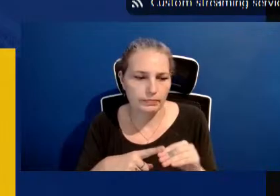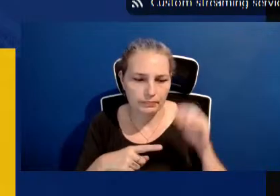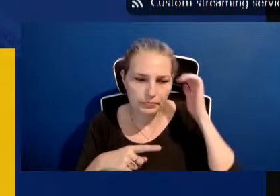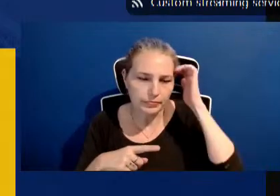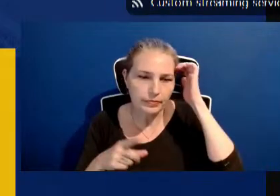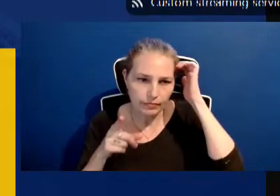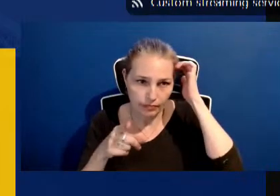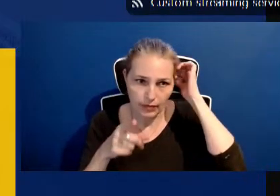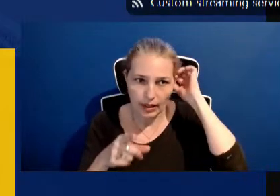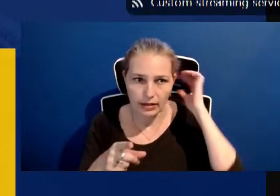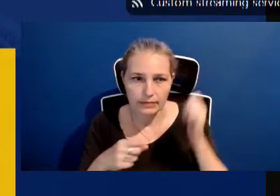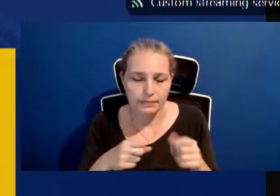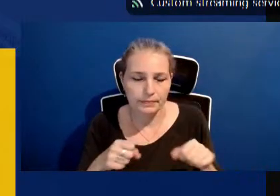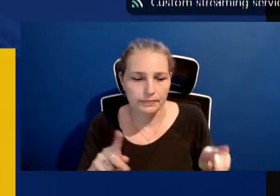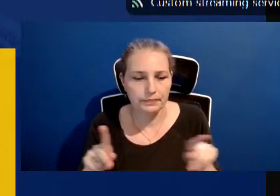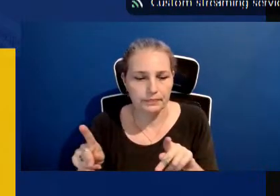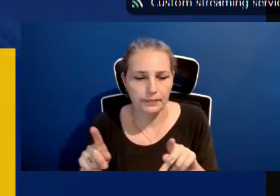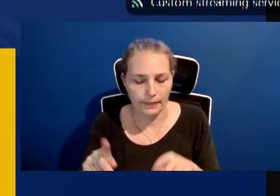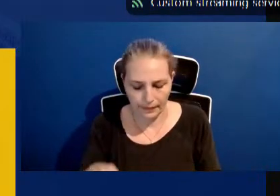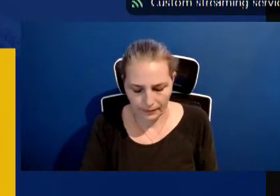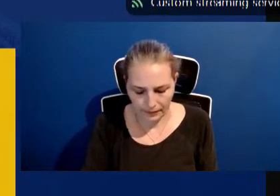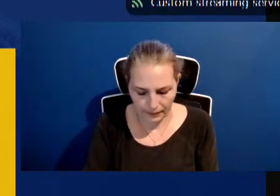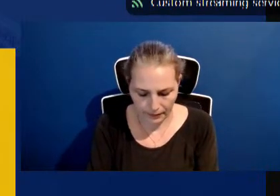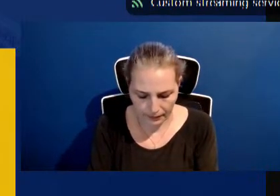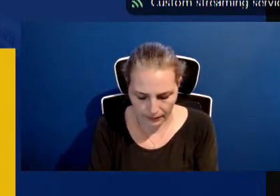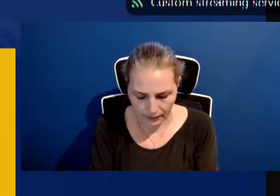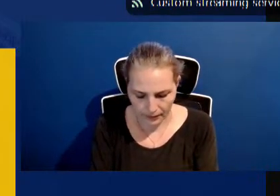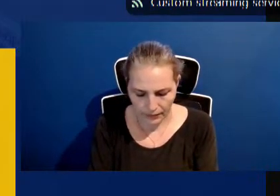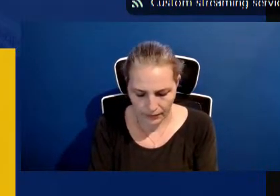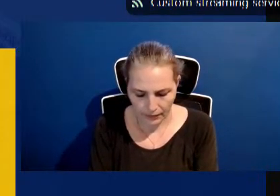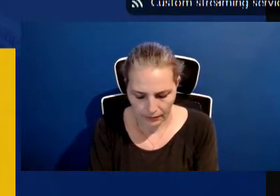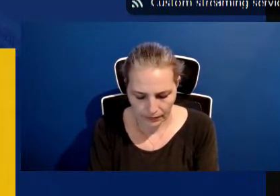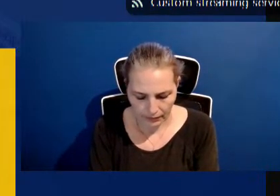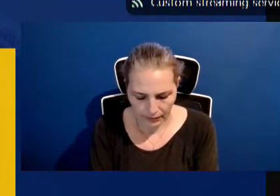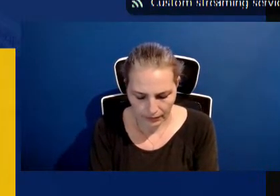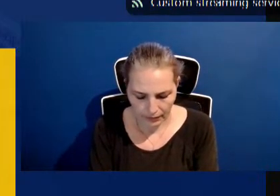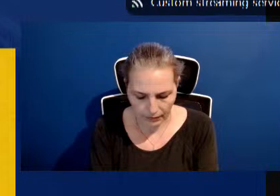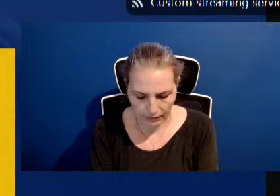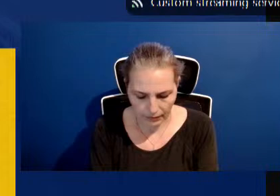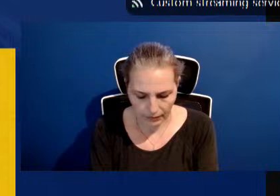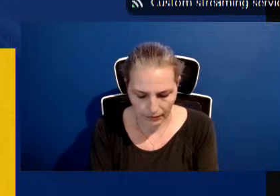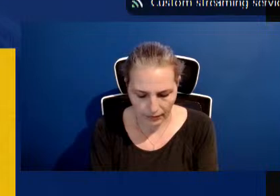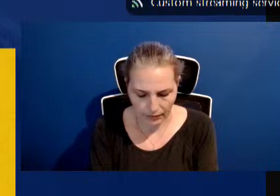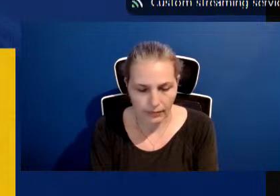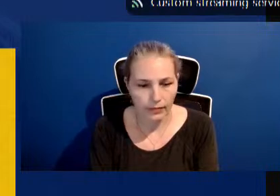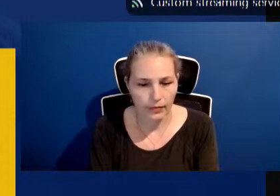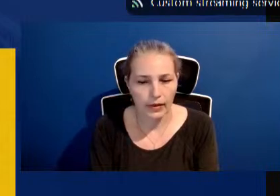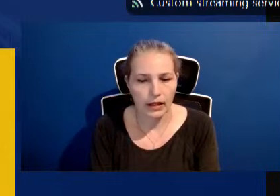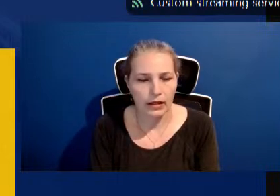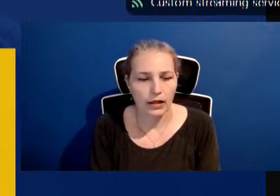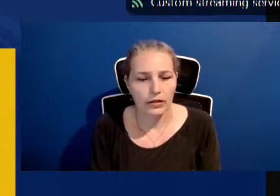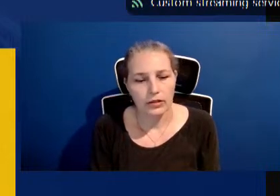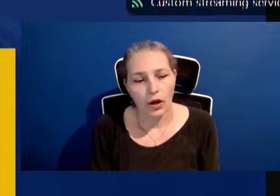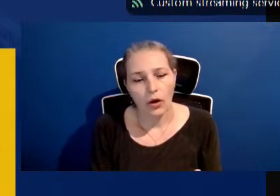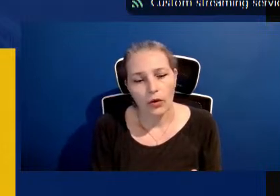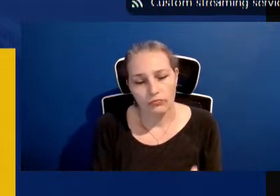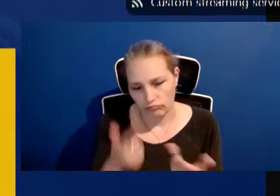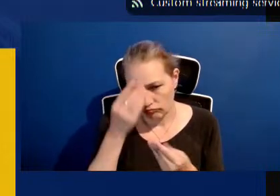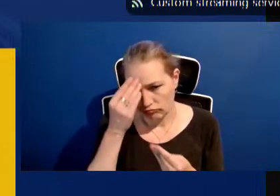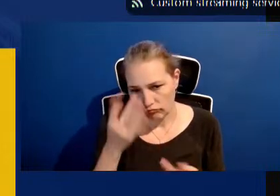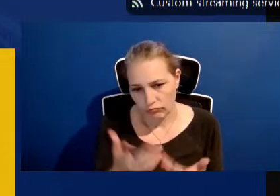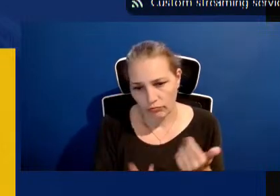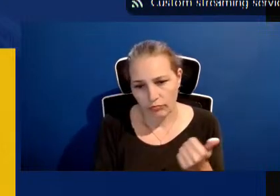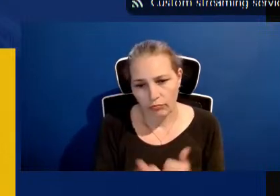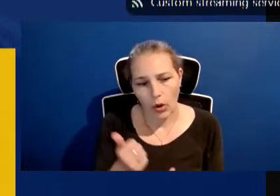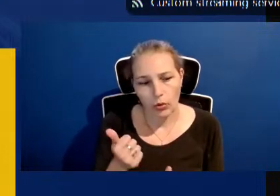information. So just to recap, the reason why we really focused on this was that we found that most businesses that were impacted